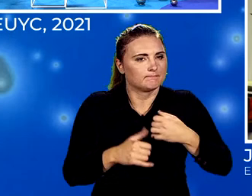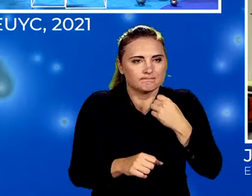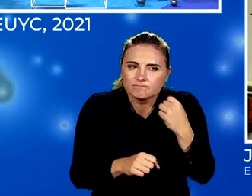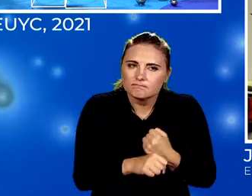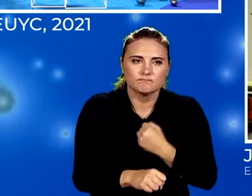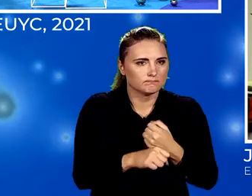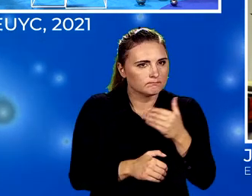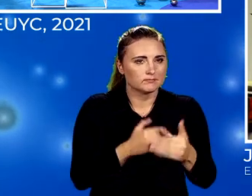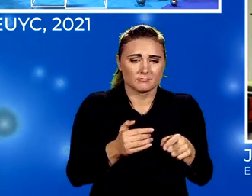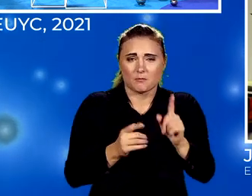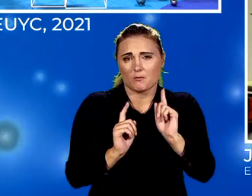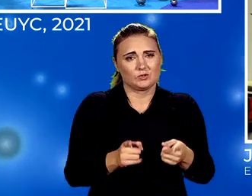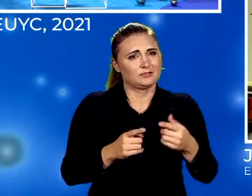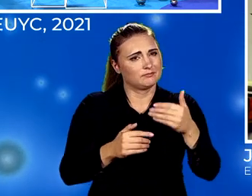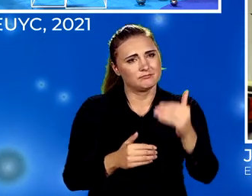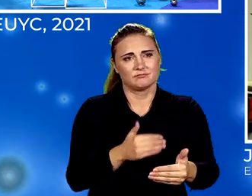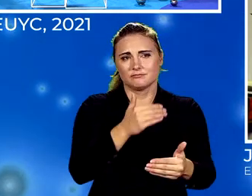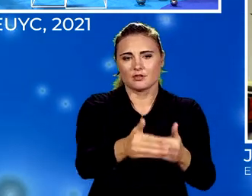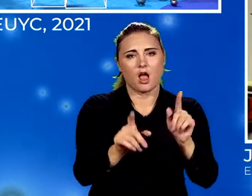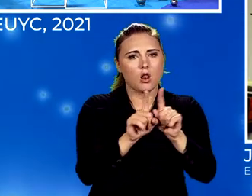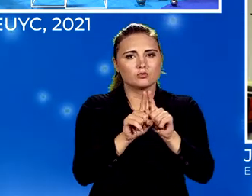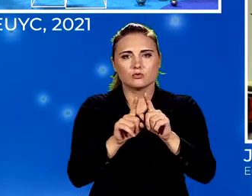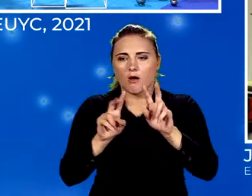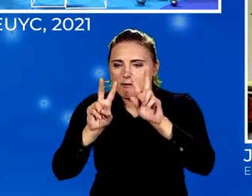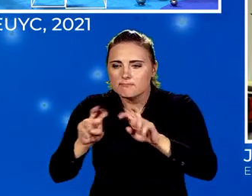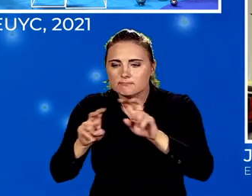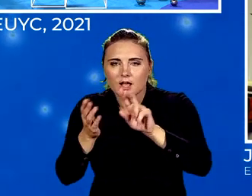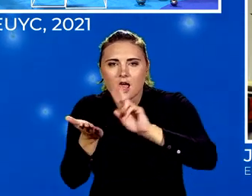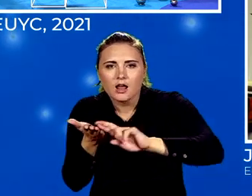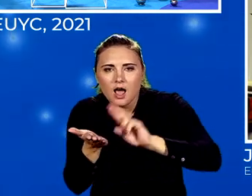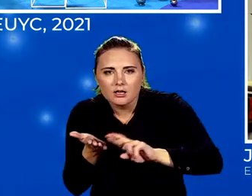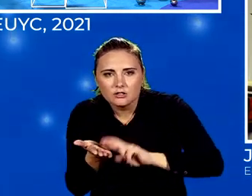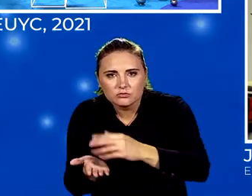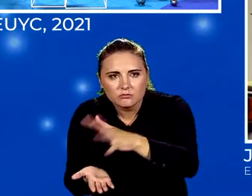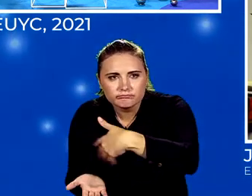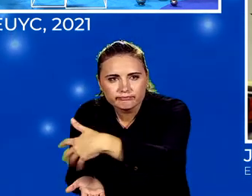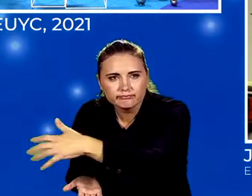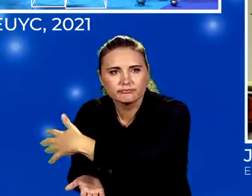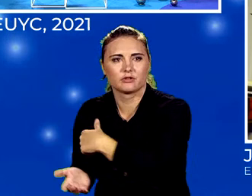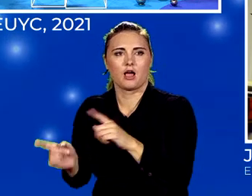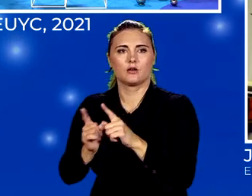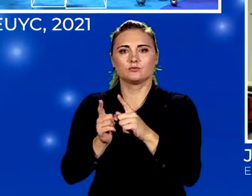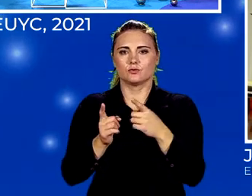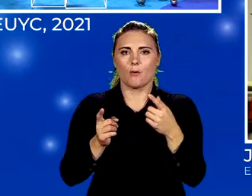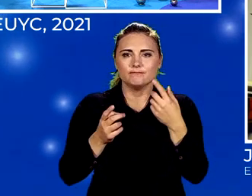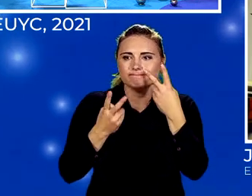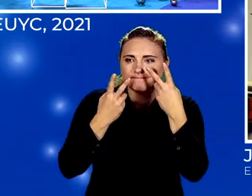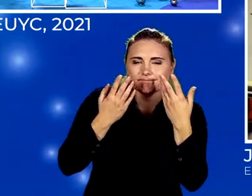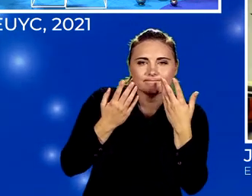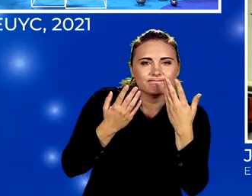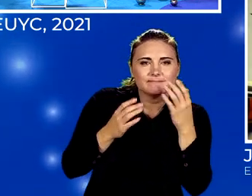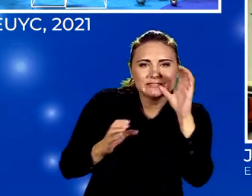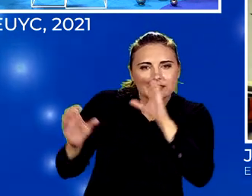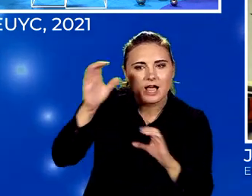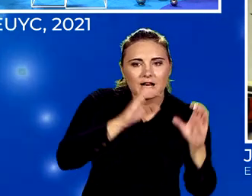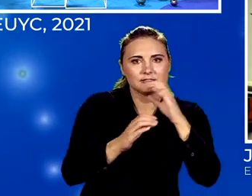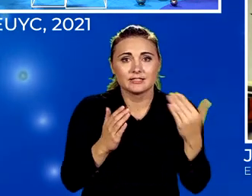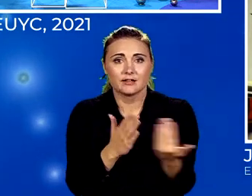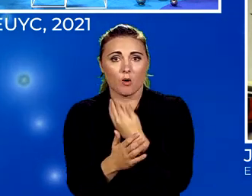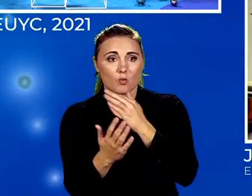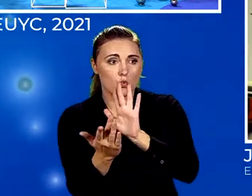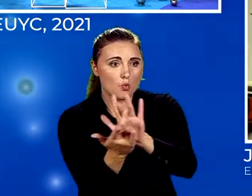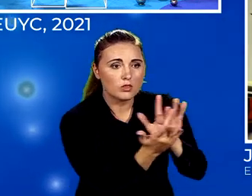with researchers who have innovative ways of reaching out to young people, to going in their spaces, not inviting them to ours,